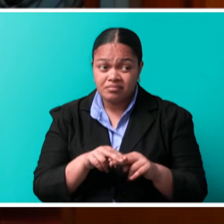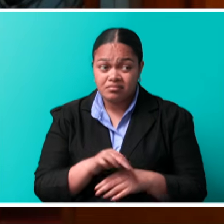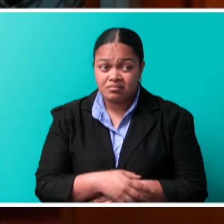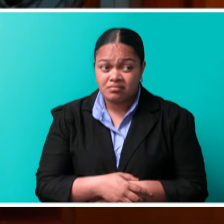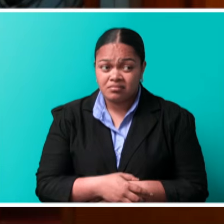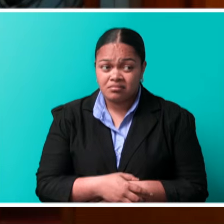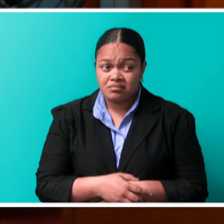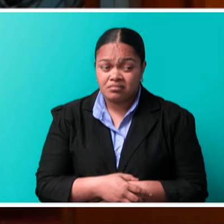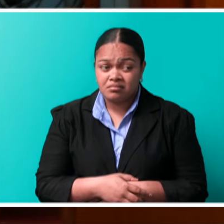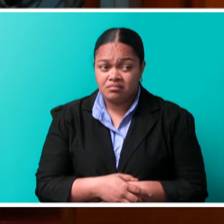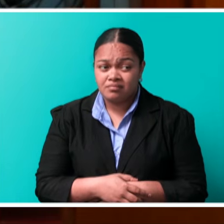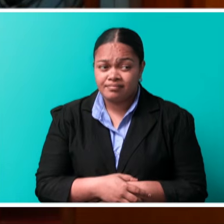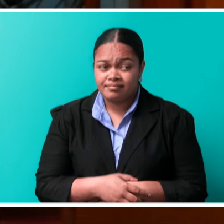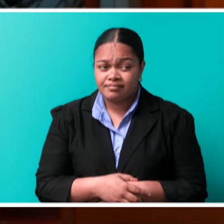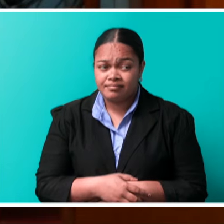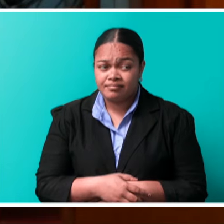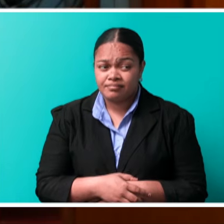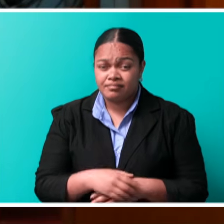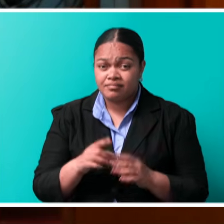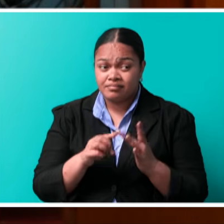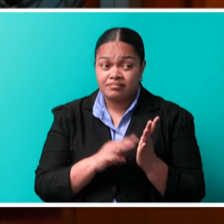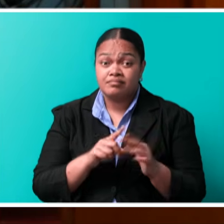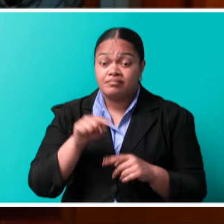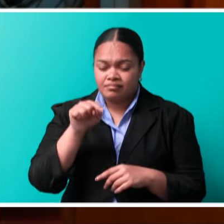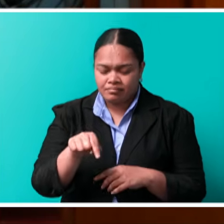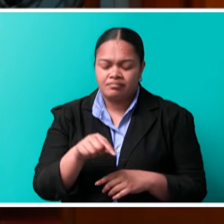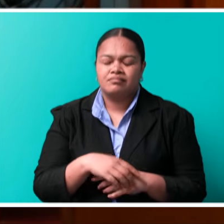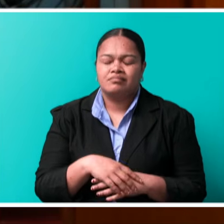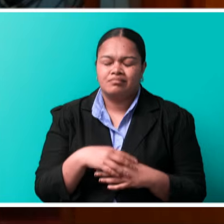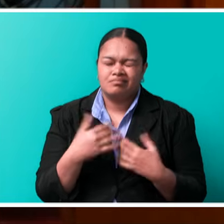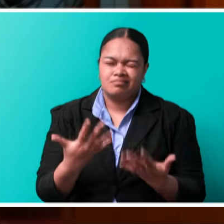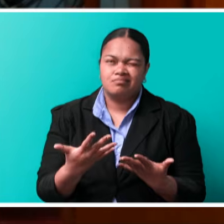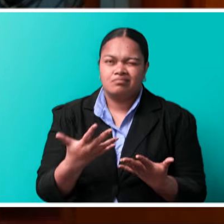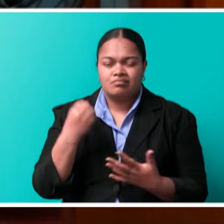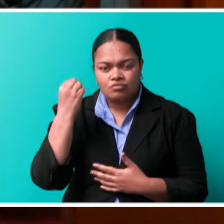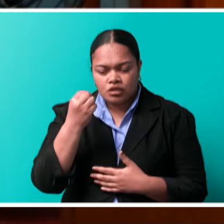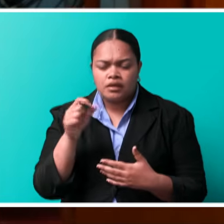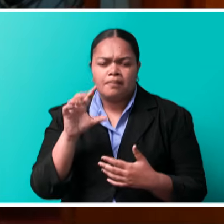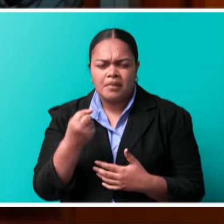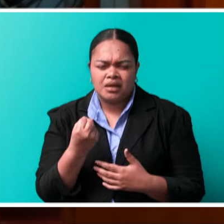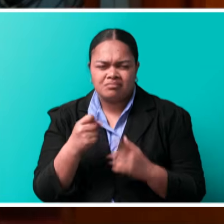no immediate risk of debt distress, providing growth